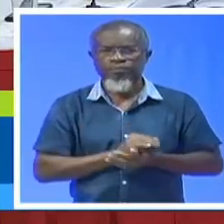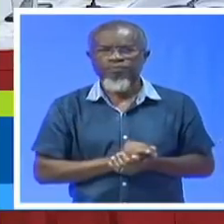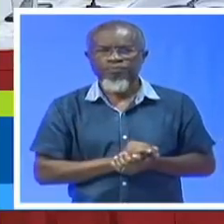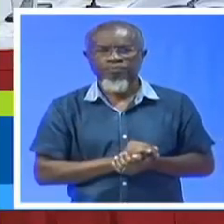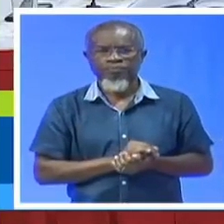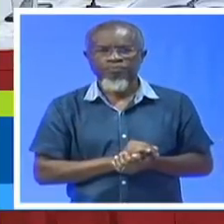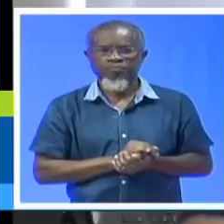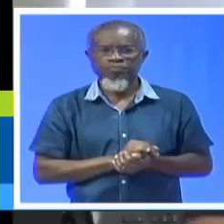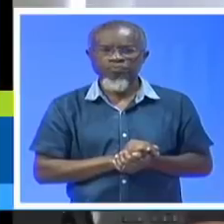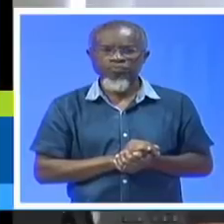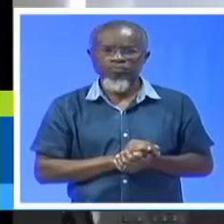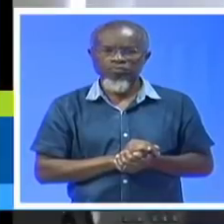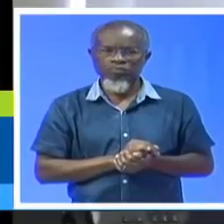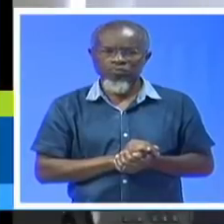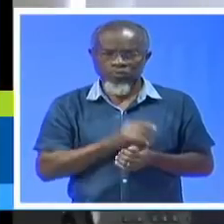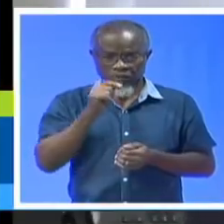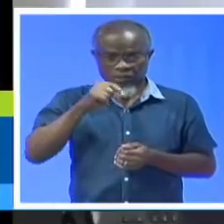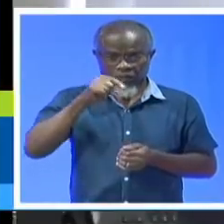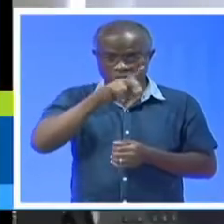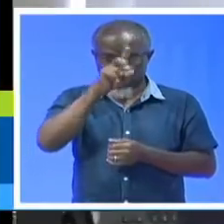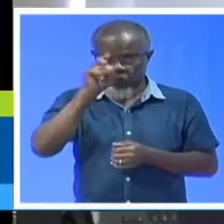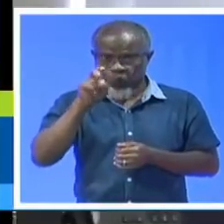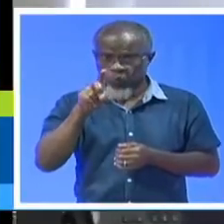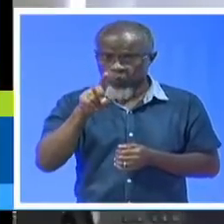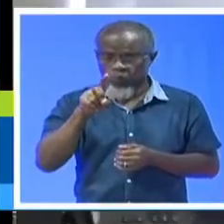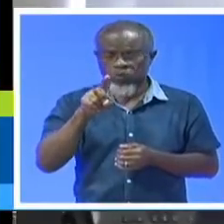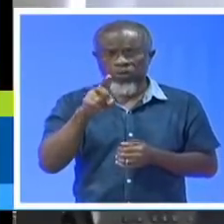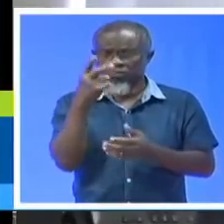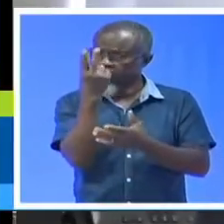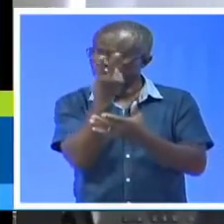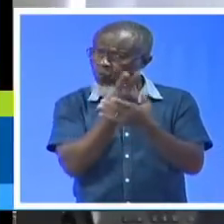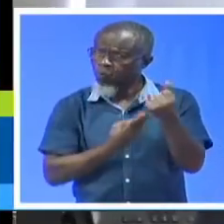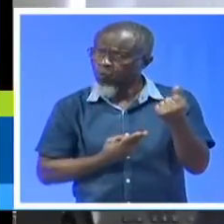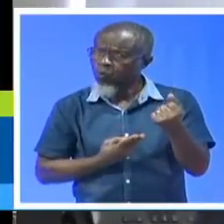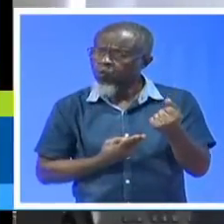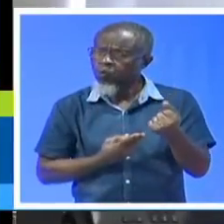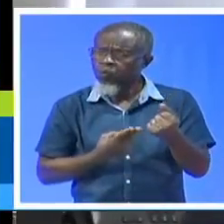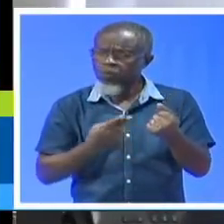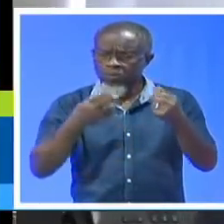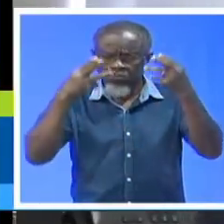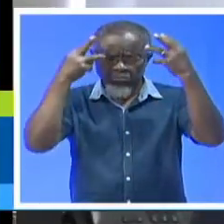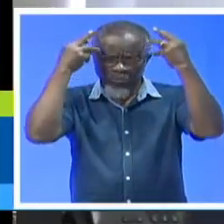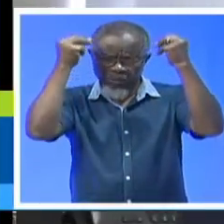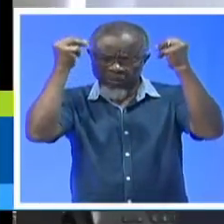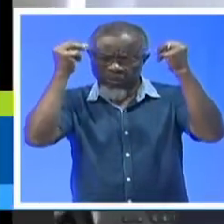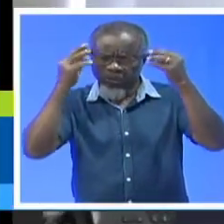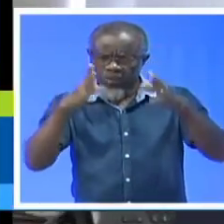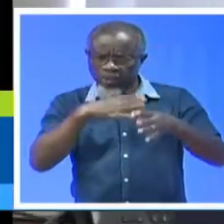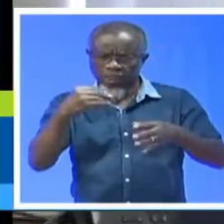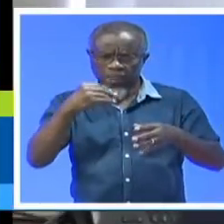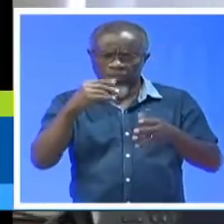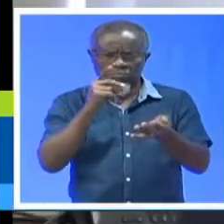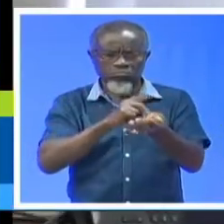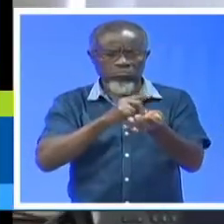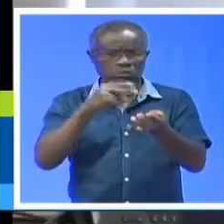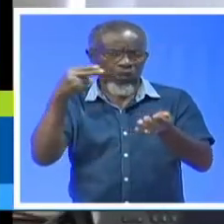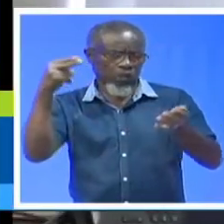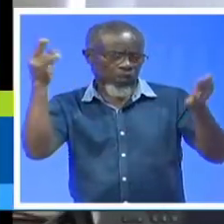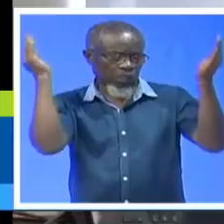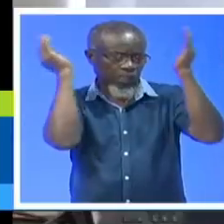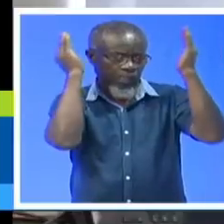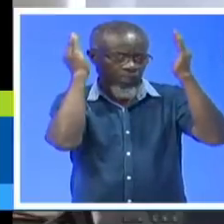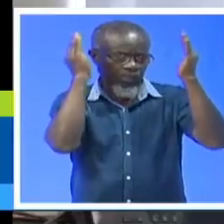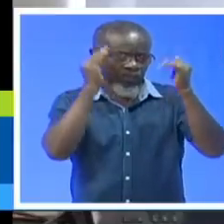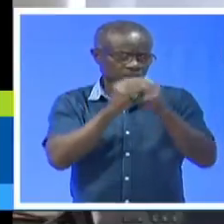Morning again, everyone. Well, this question that I have is for both the Minister and Dr. Hines. So, Minister, you were speaking a bit